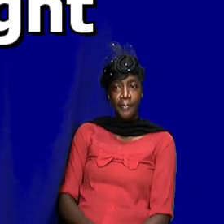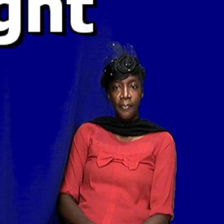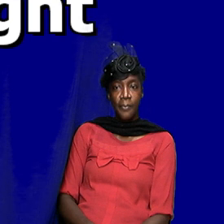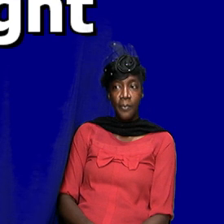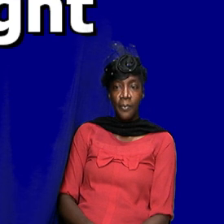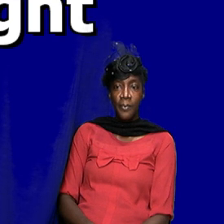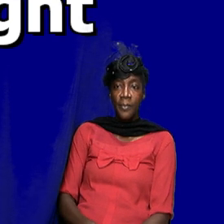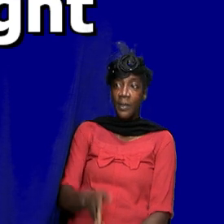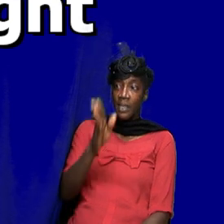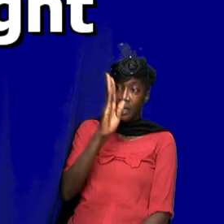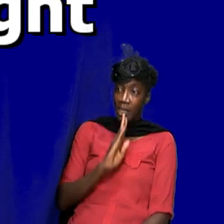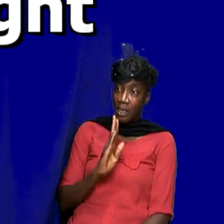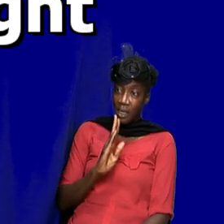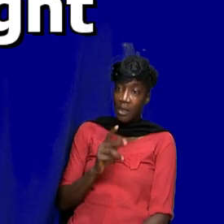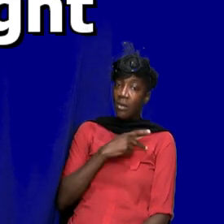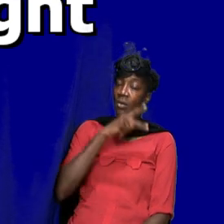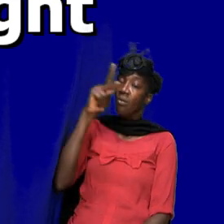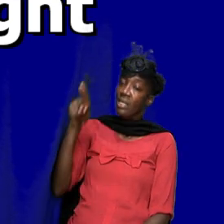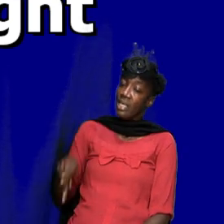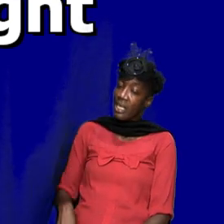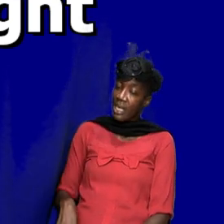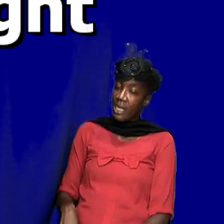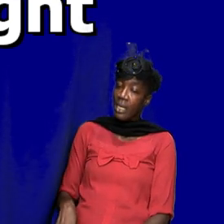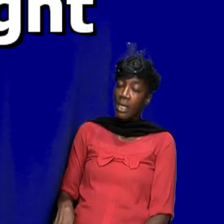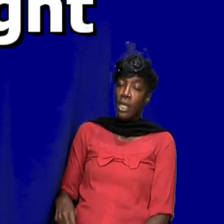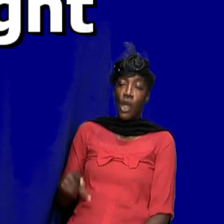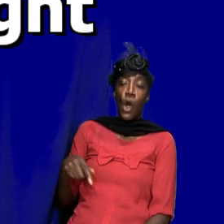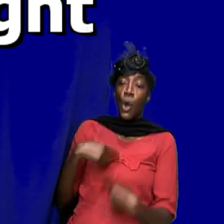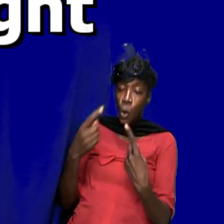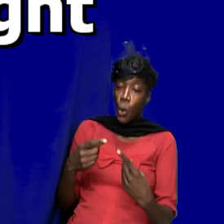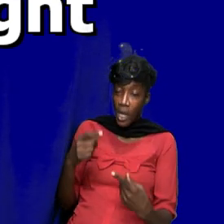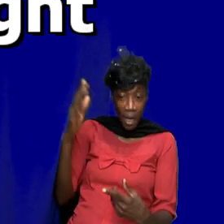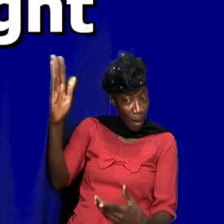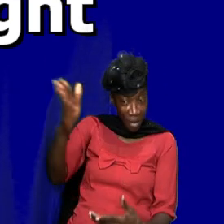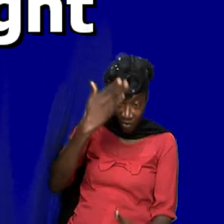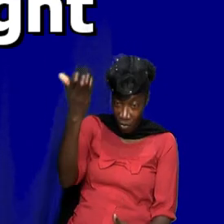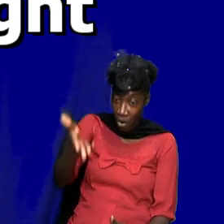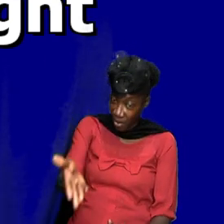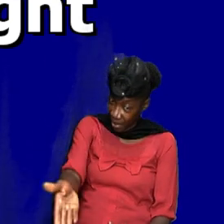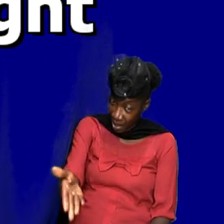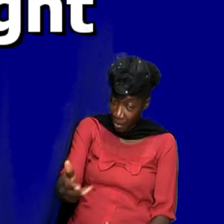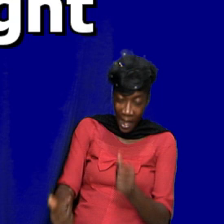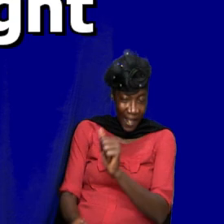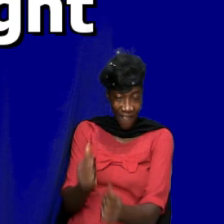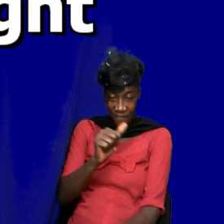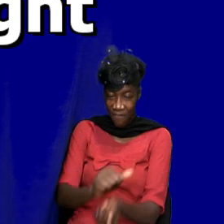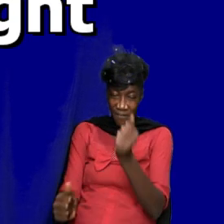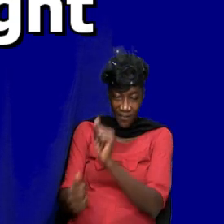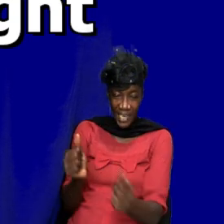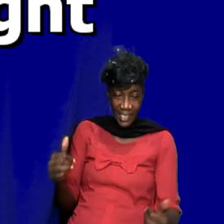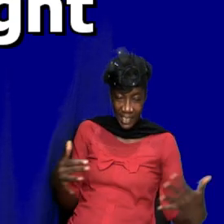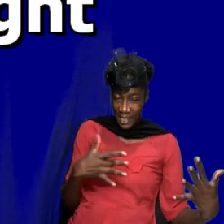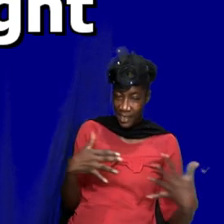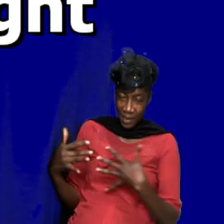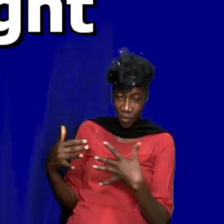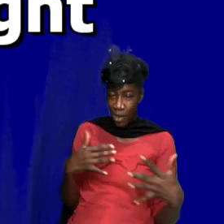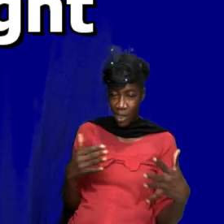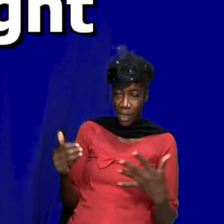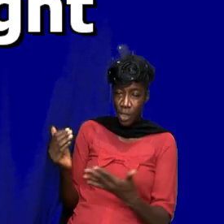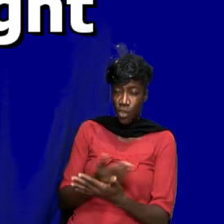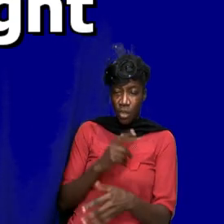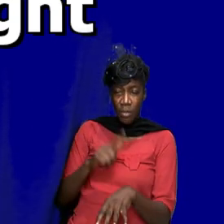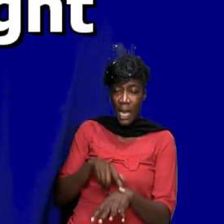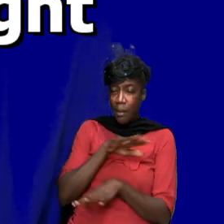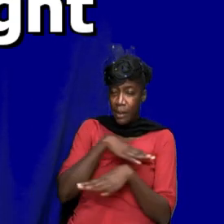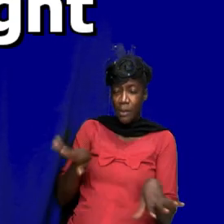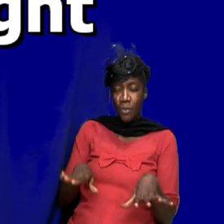God was their king. He was going before them. He was fighting their battles. Sometimes them don't even have to